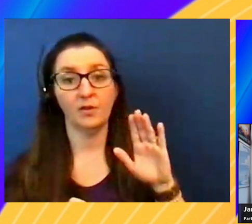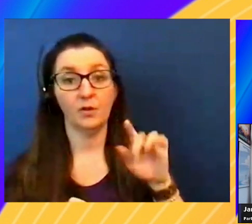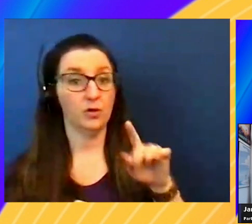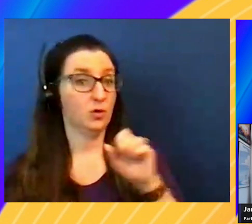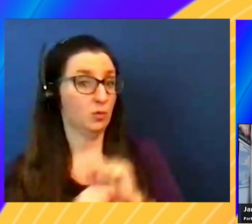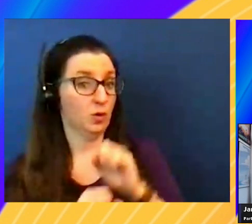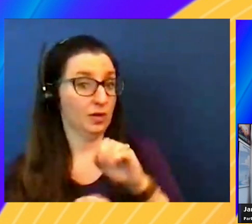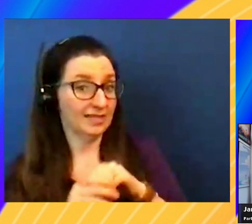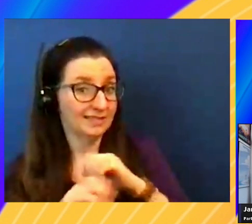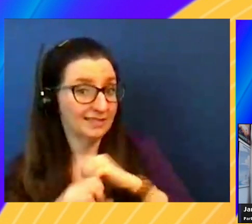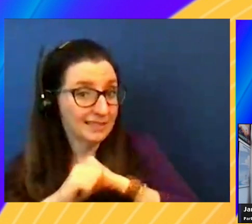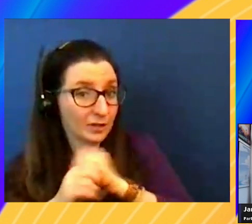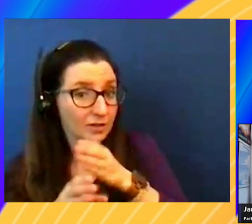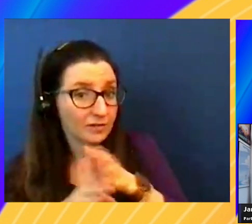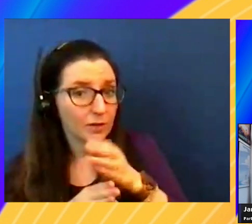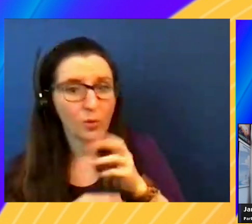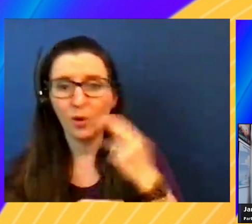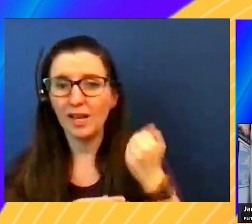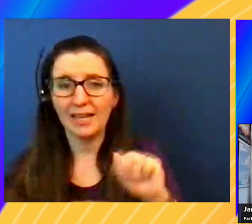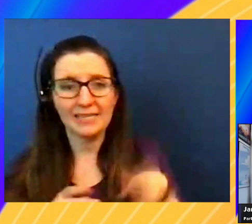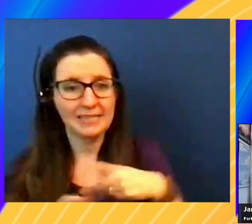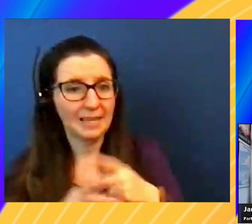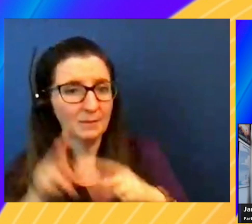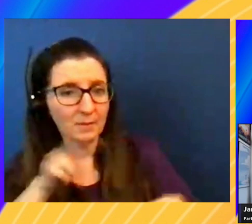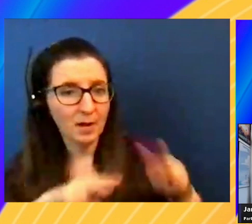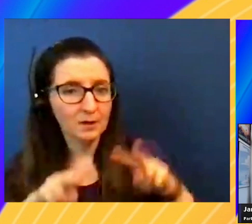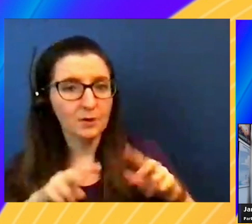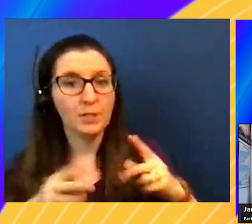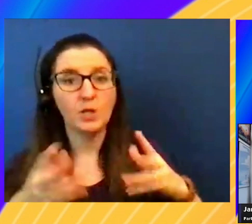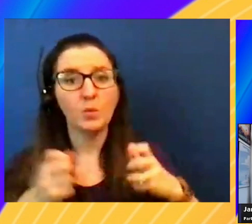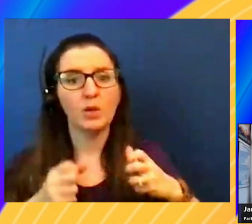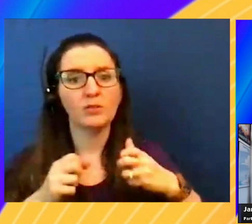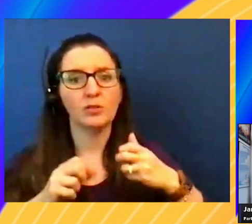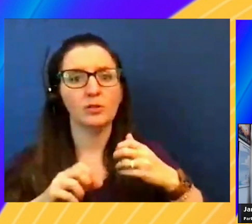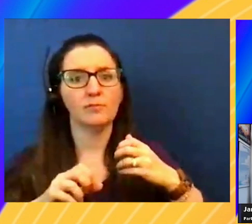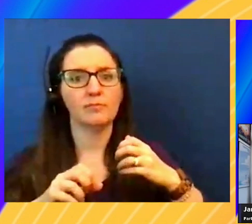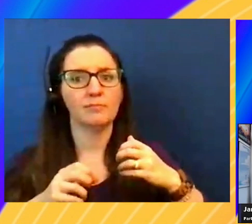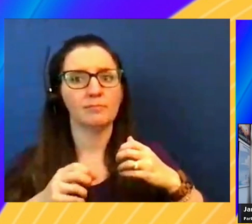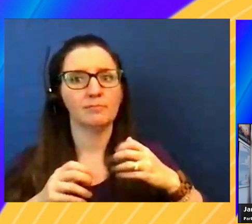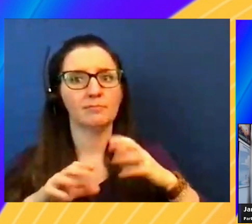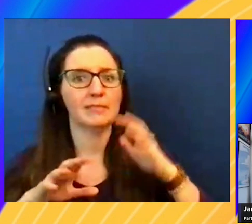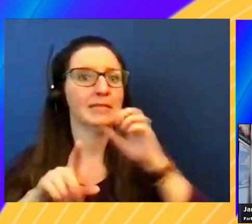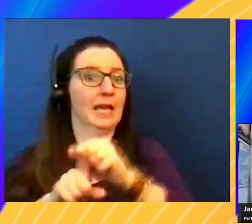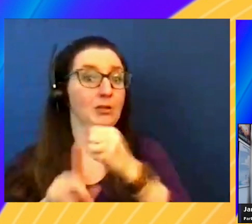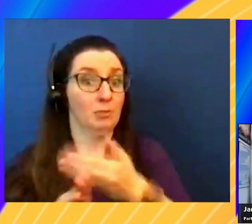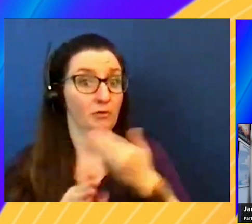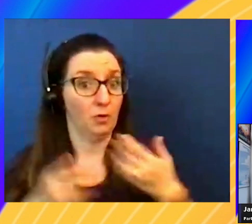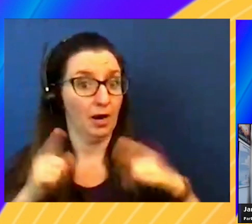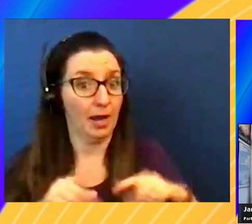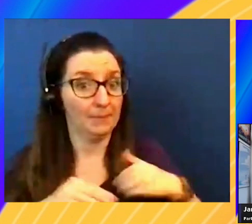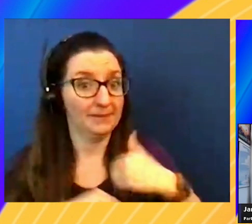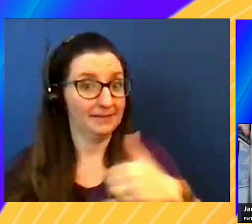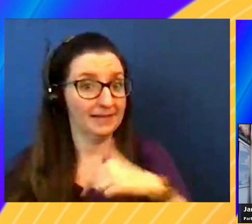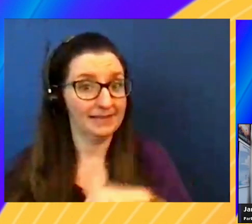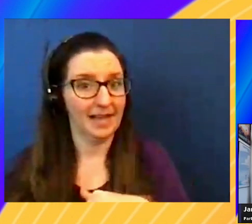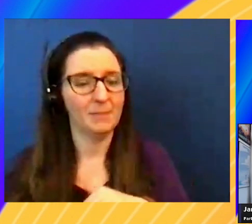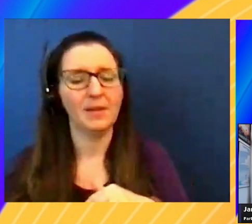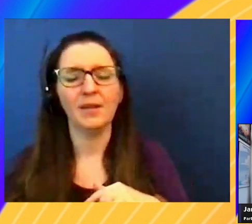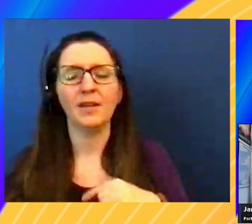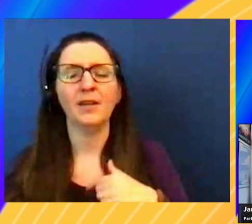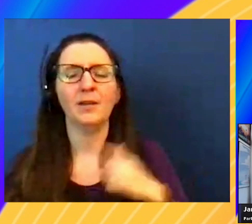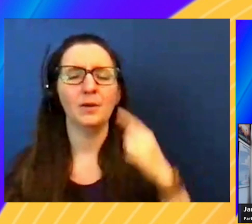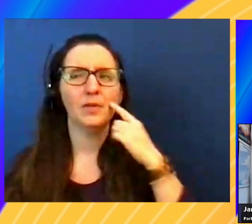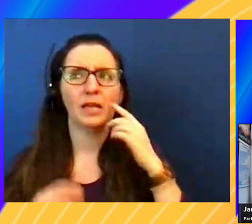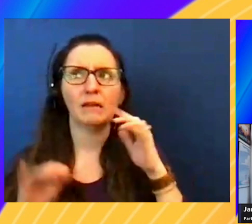of monitoring, you want to be proactive about it next time. You don't want to be in another incident and say, hey, something's going on. I need data